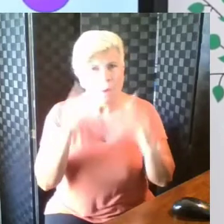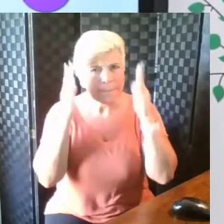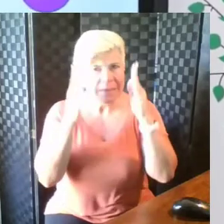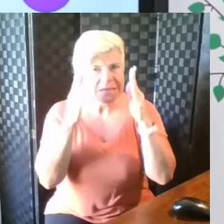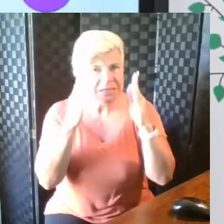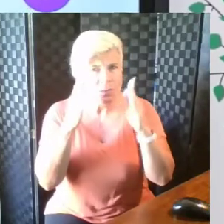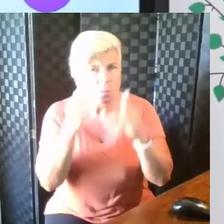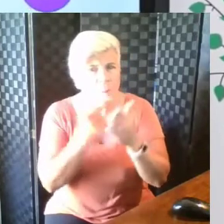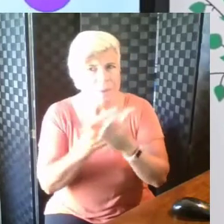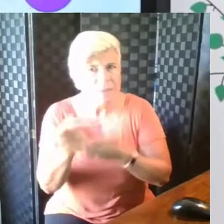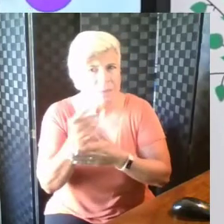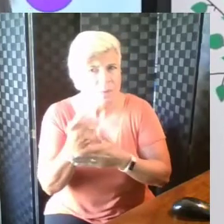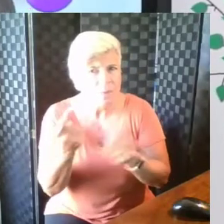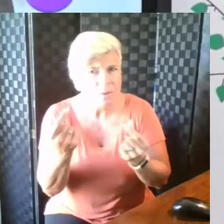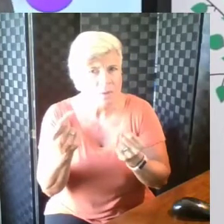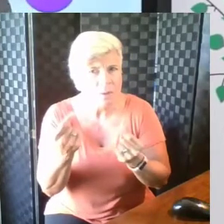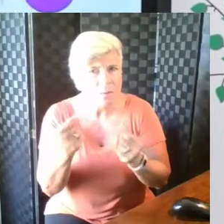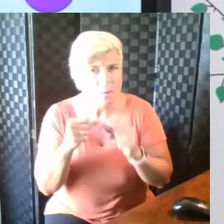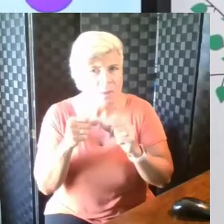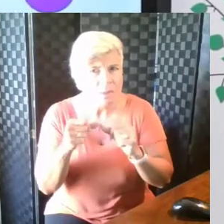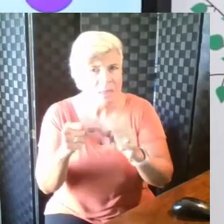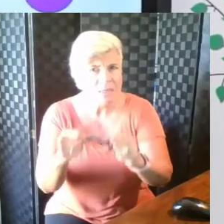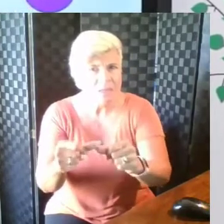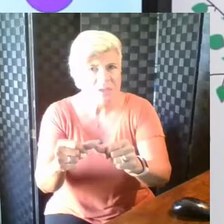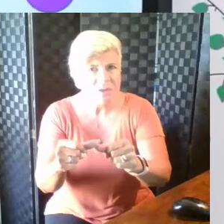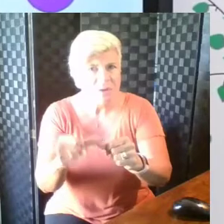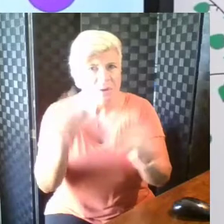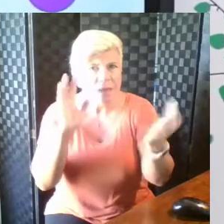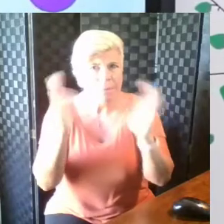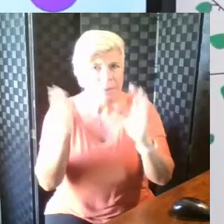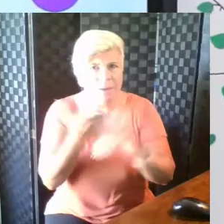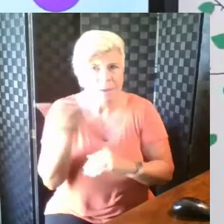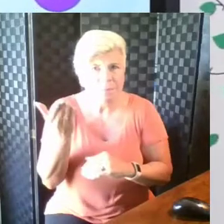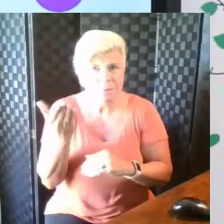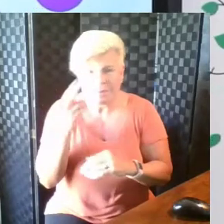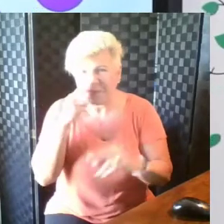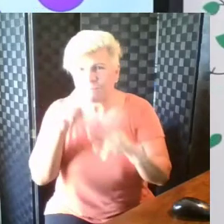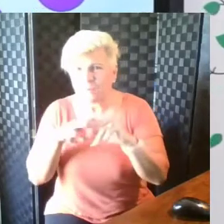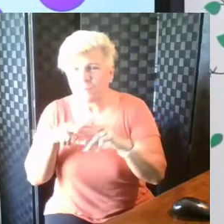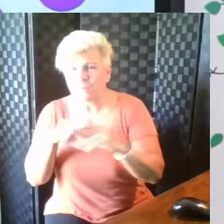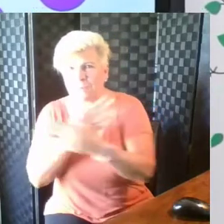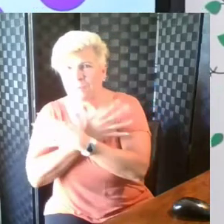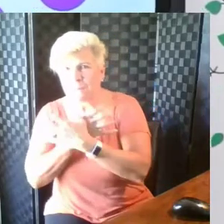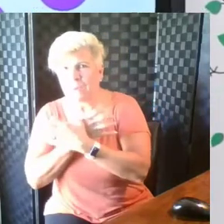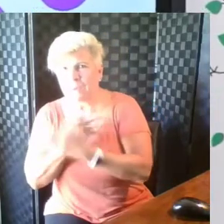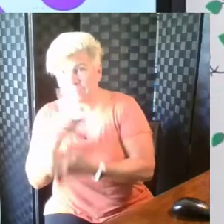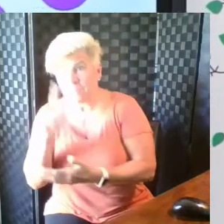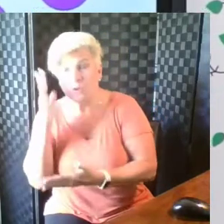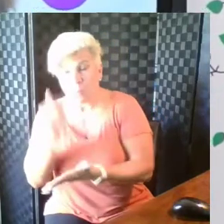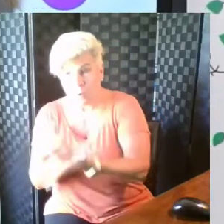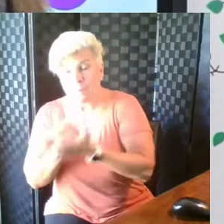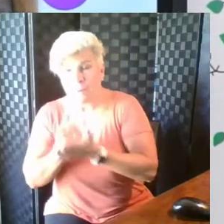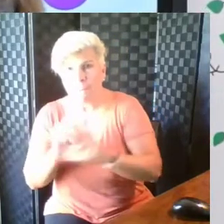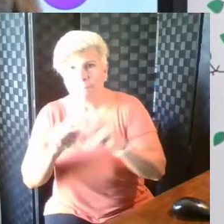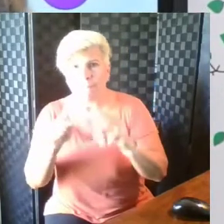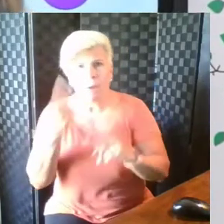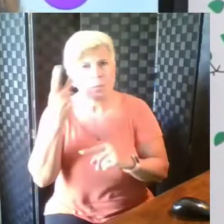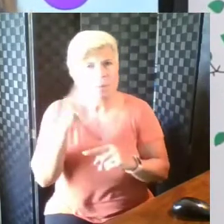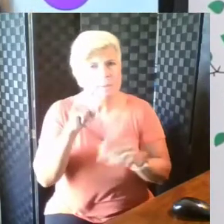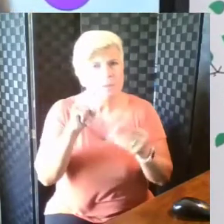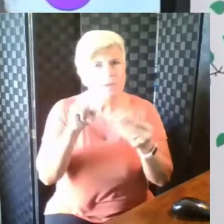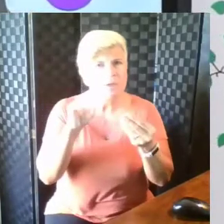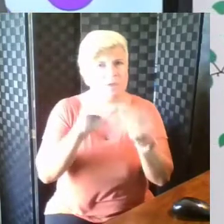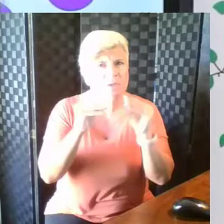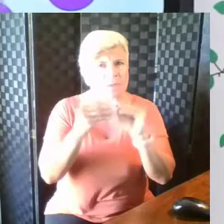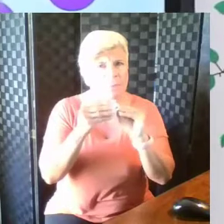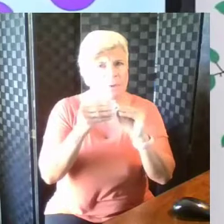what we're going to do next week. We're going to keep comparing objects, and I have something really fun with the Beanie Babies next week that I'll need your help with. But we're going to be looking at the